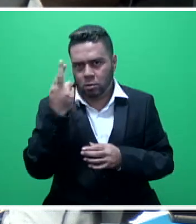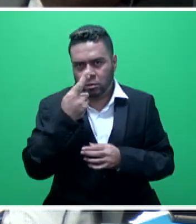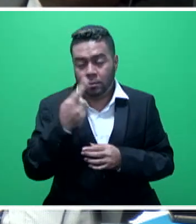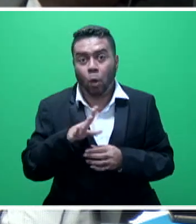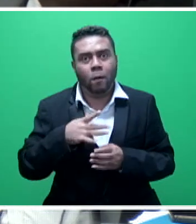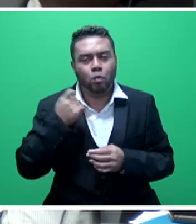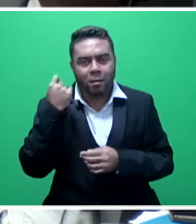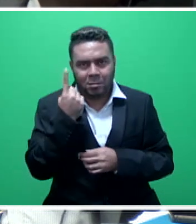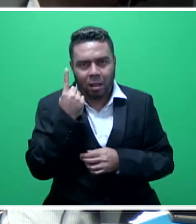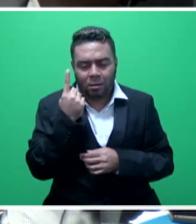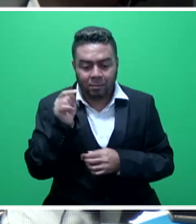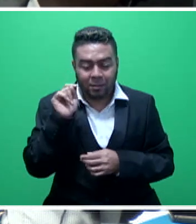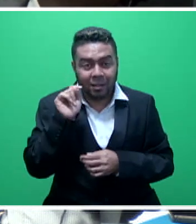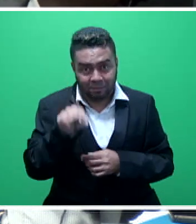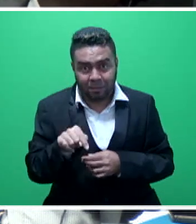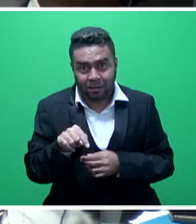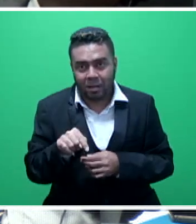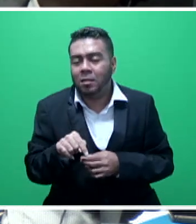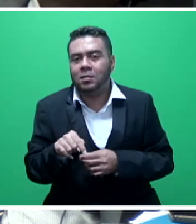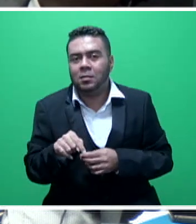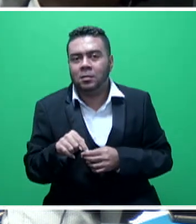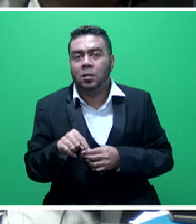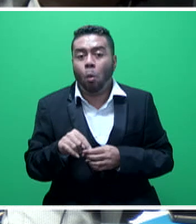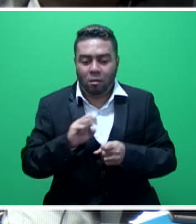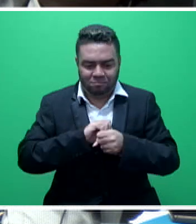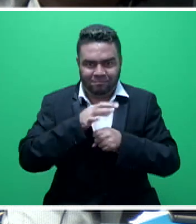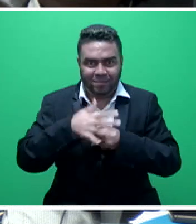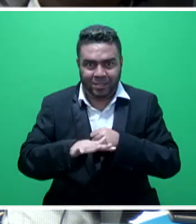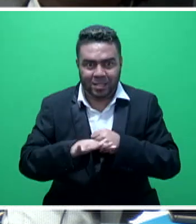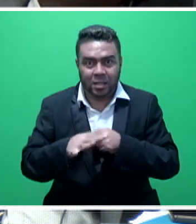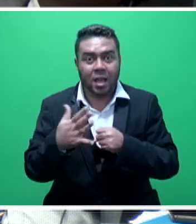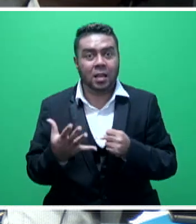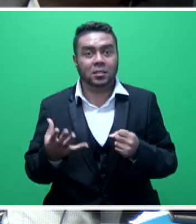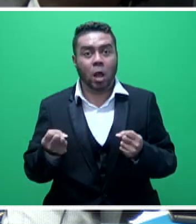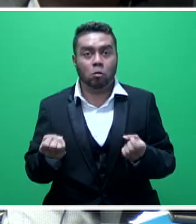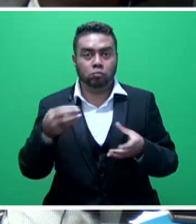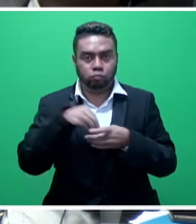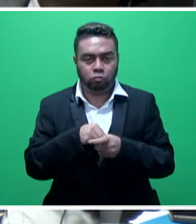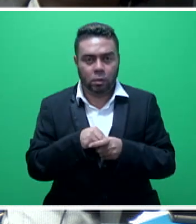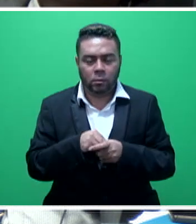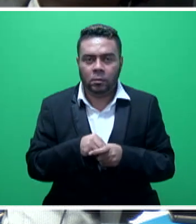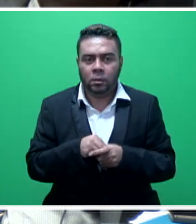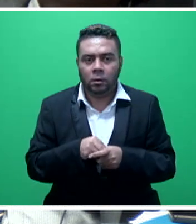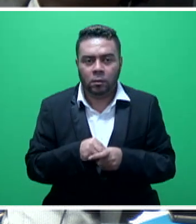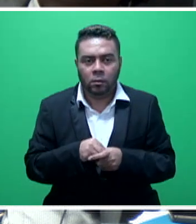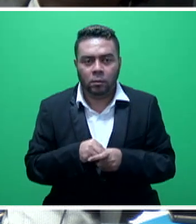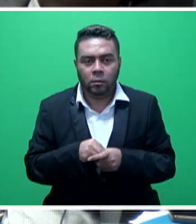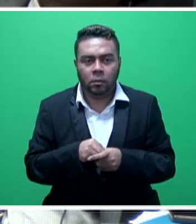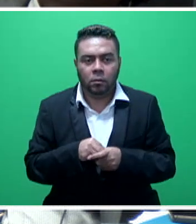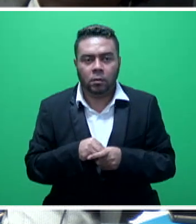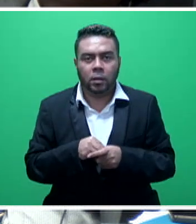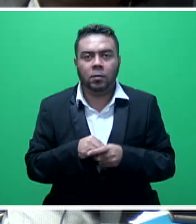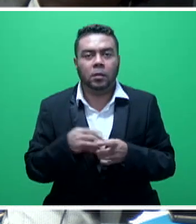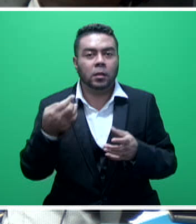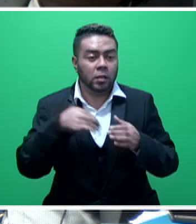to understand that this is the extent to which COVID-19 is placing pressure and pressure points on the health systems and